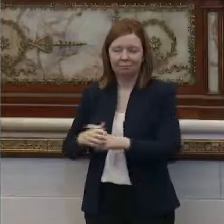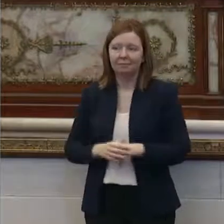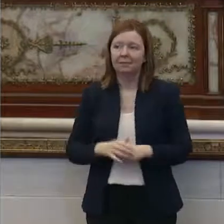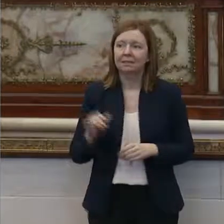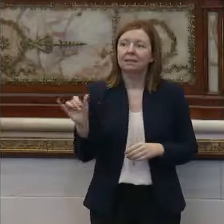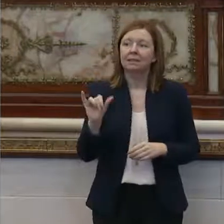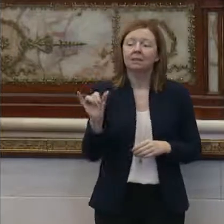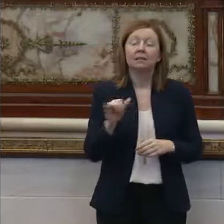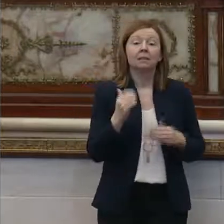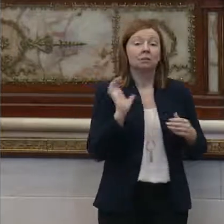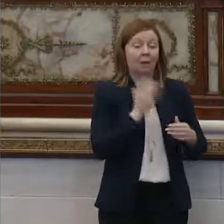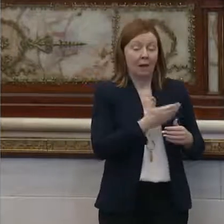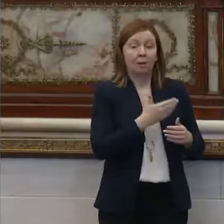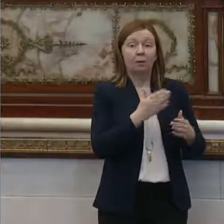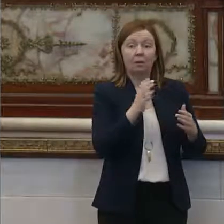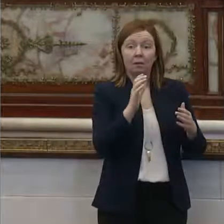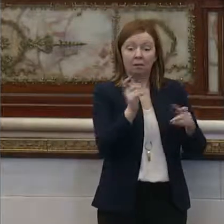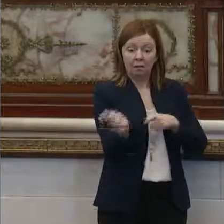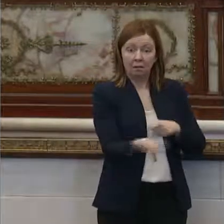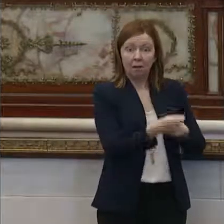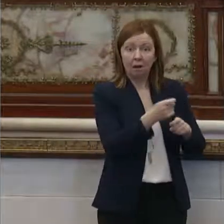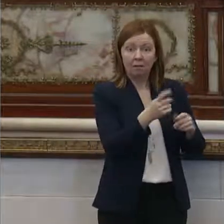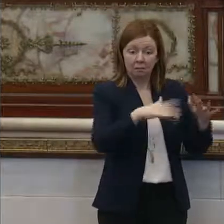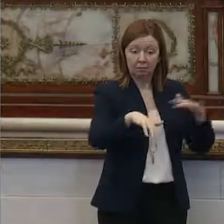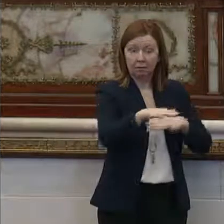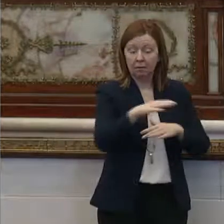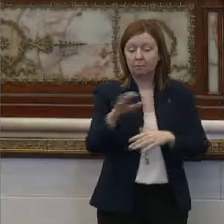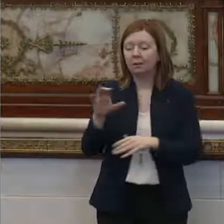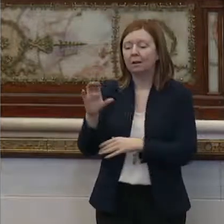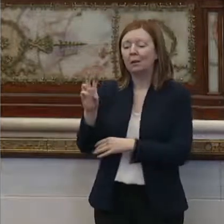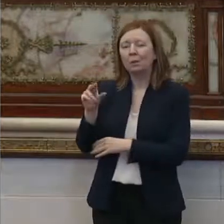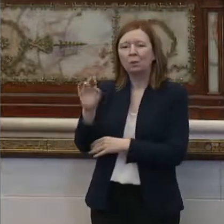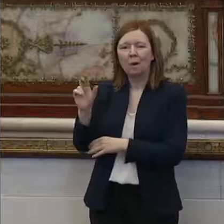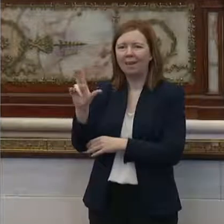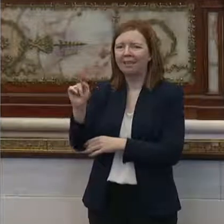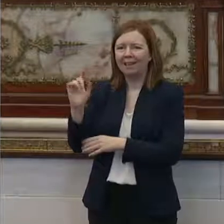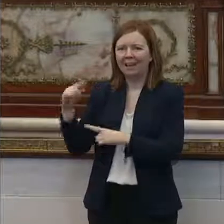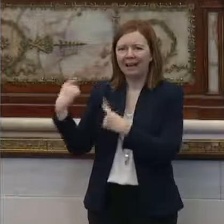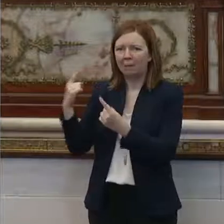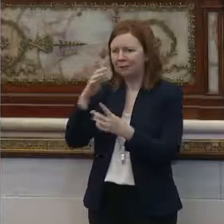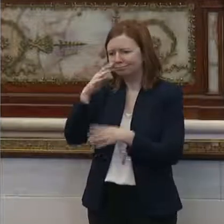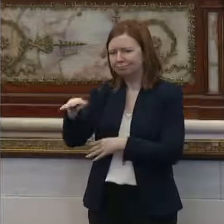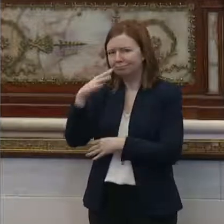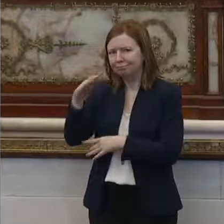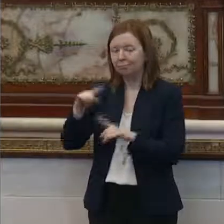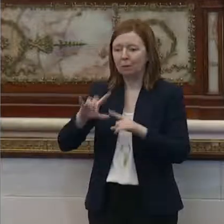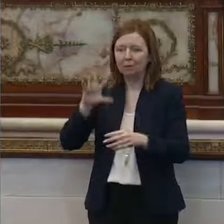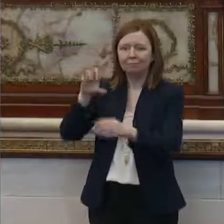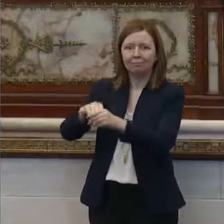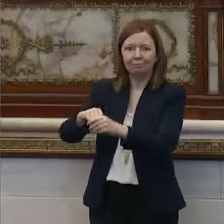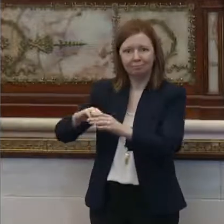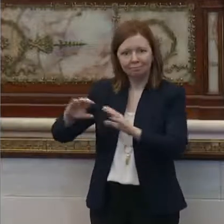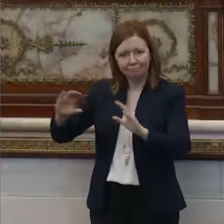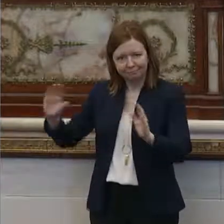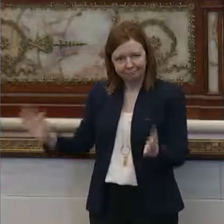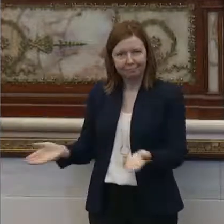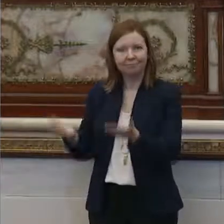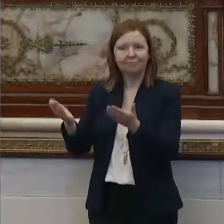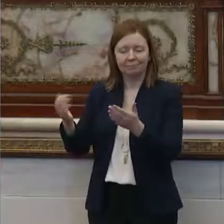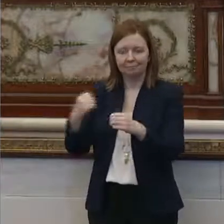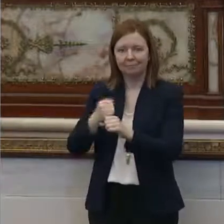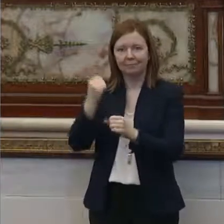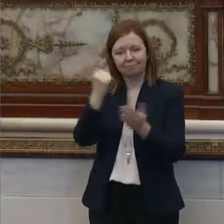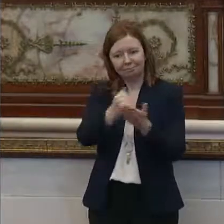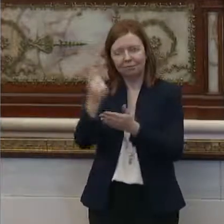Golf Club, Walnut Lane had been neglected, but First Tee invested to make it a viable entity for our students and